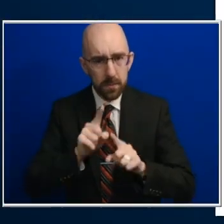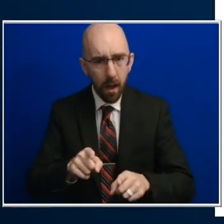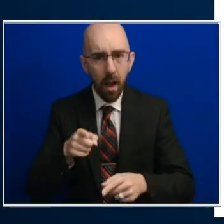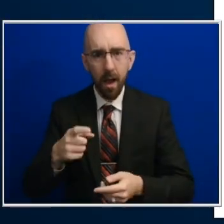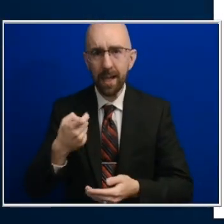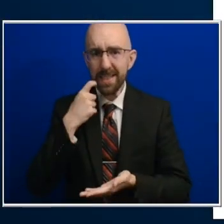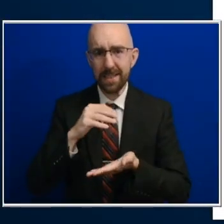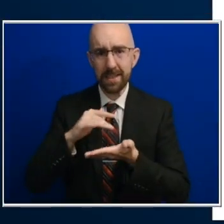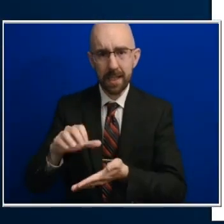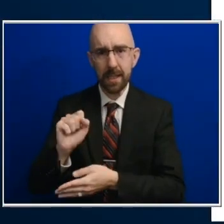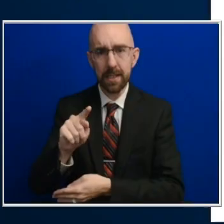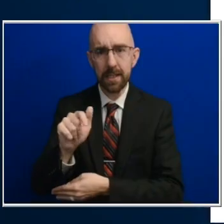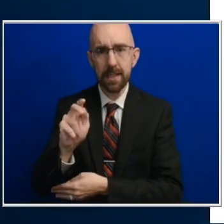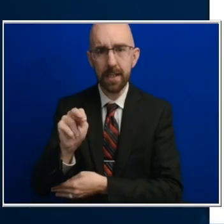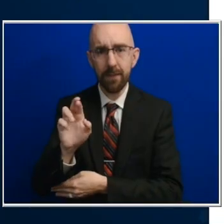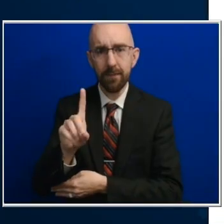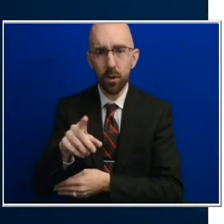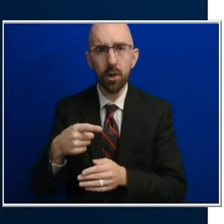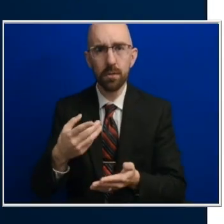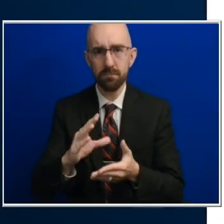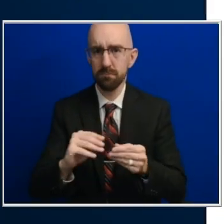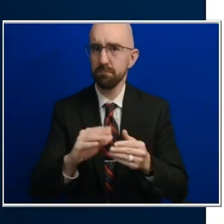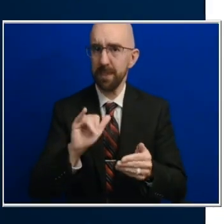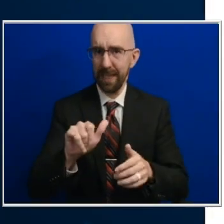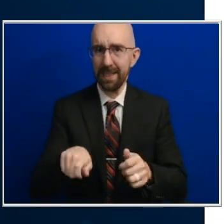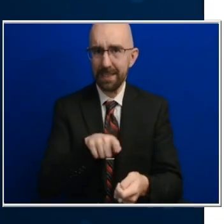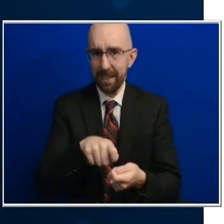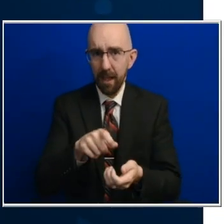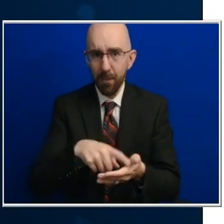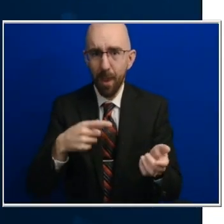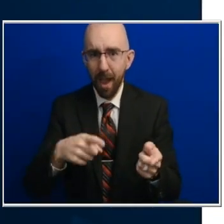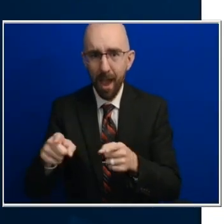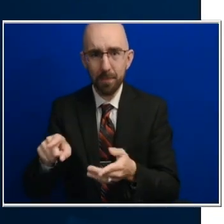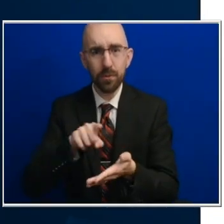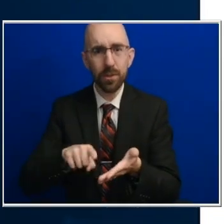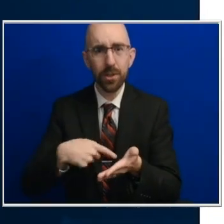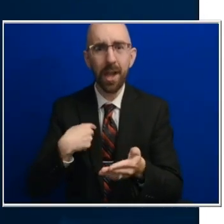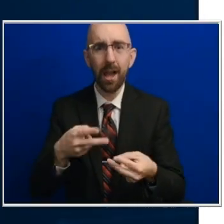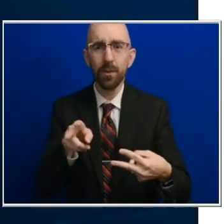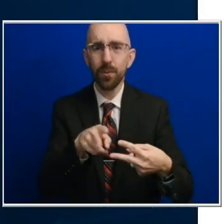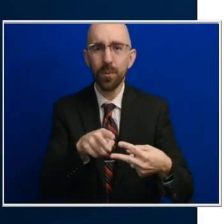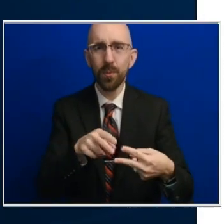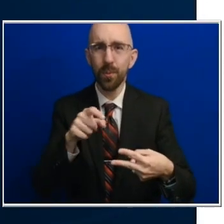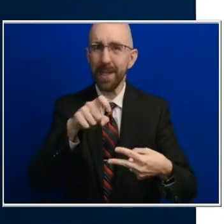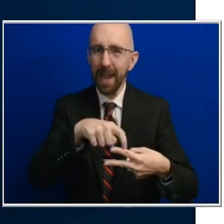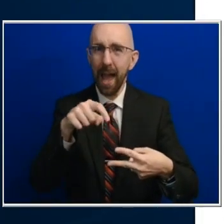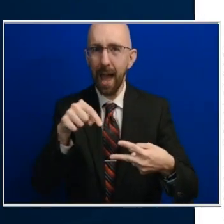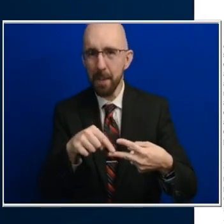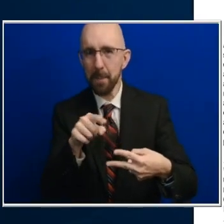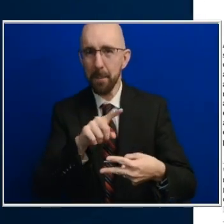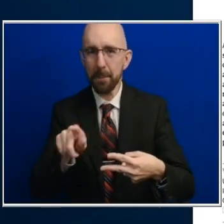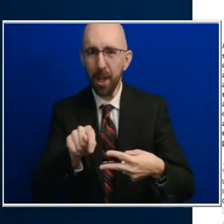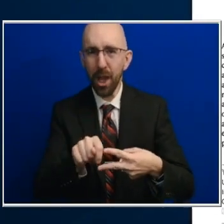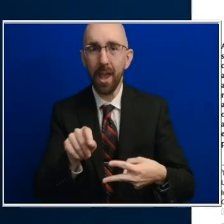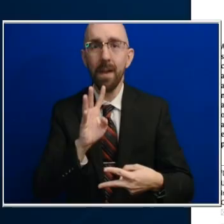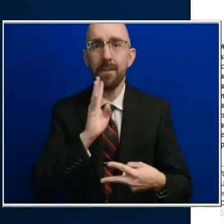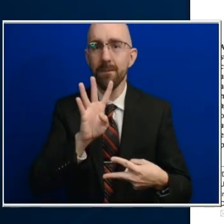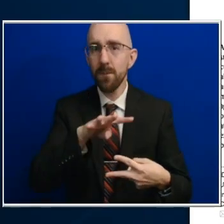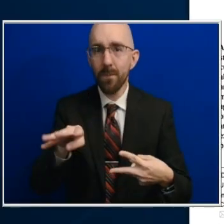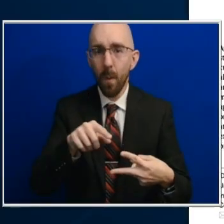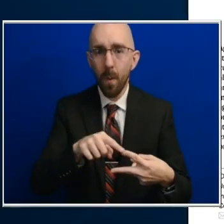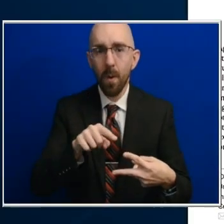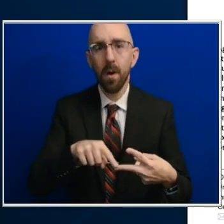Stanford says that's exactly what happened. Their research identified two key windows of time, around the ages of 44 and at